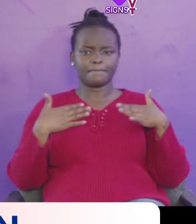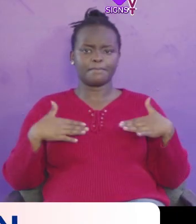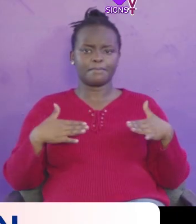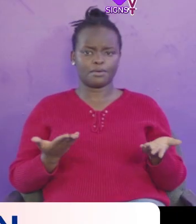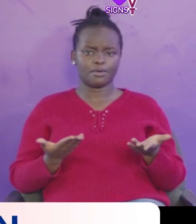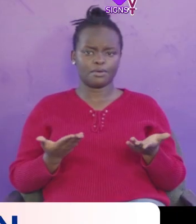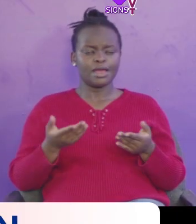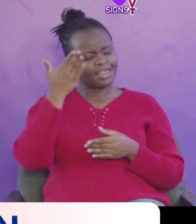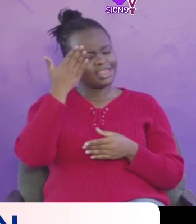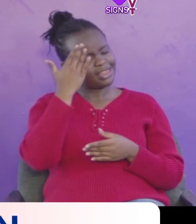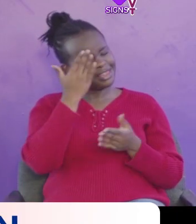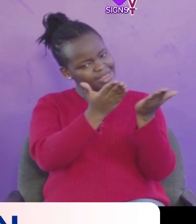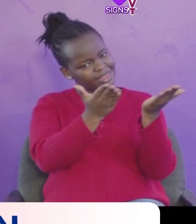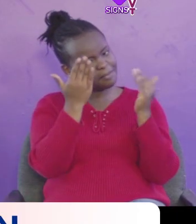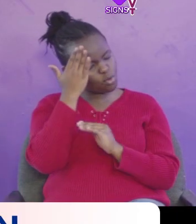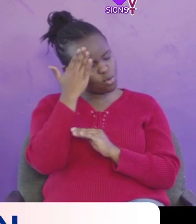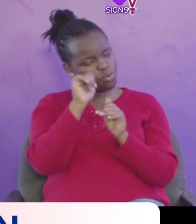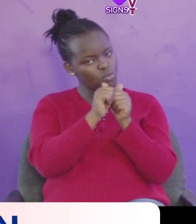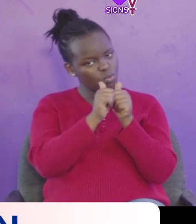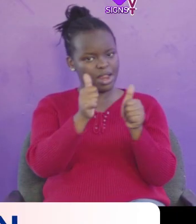you've stolen from them.